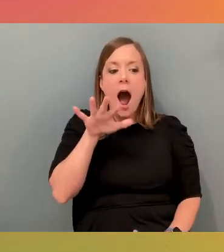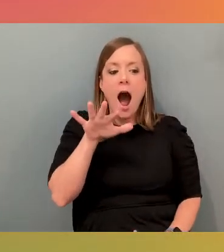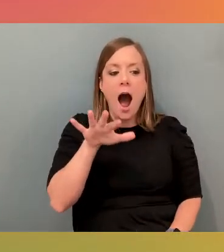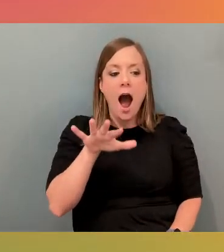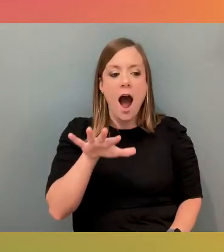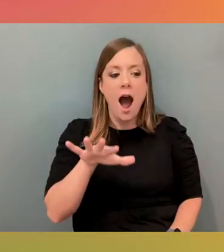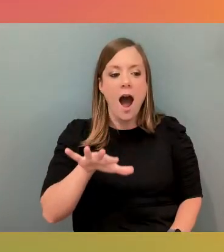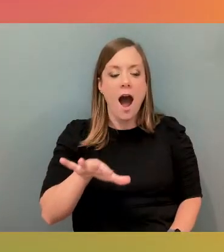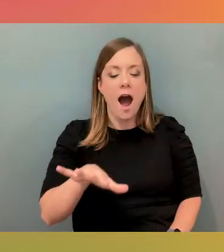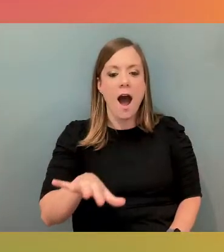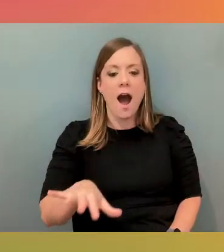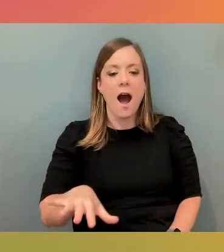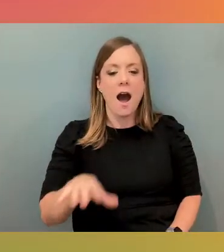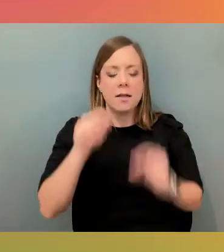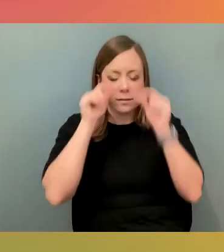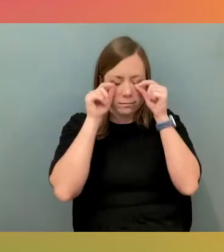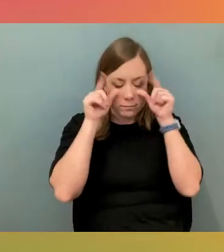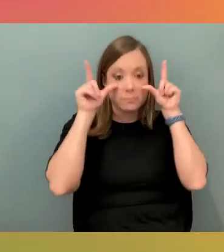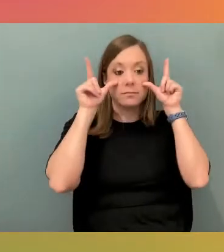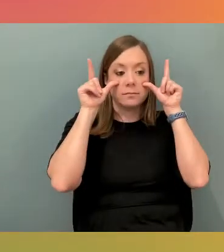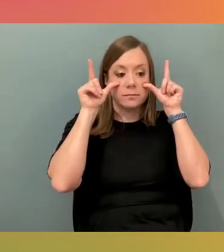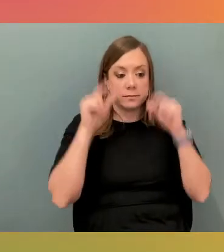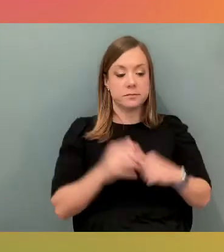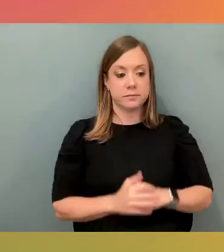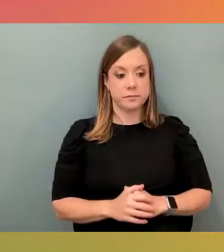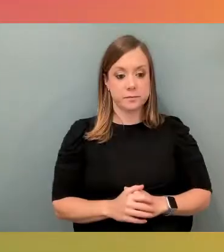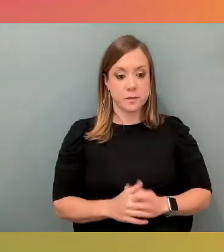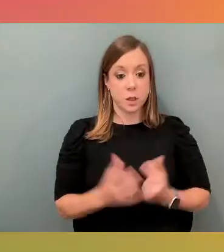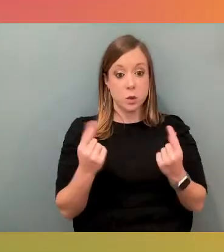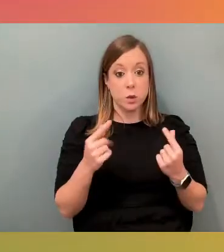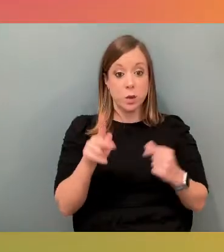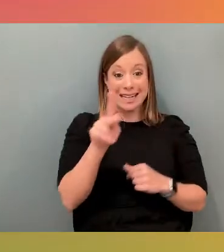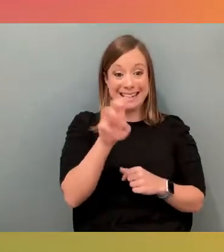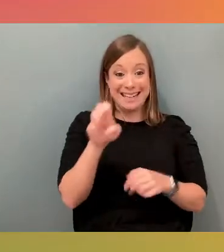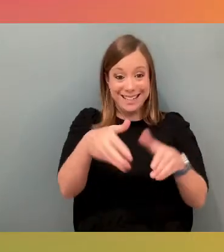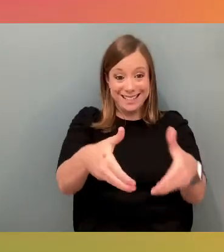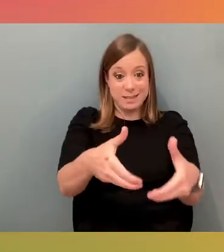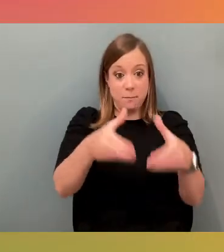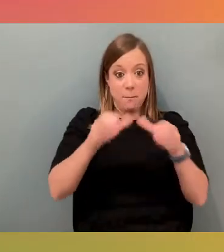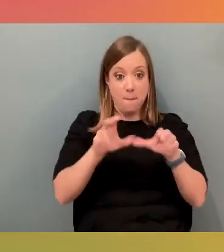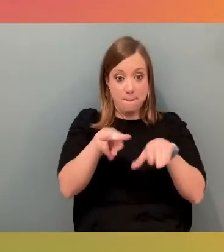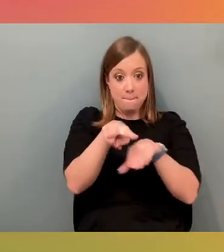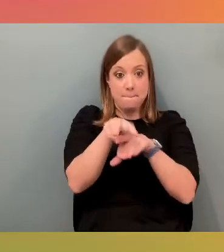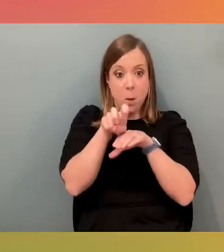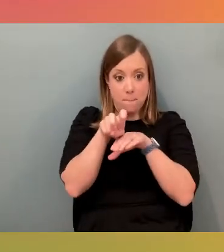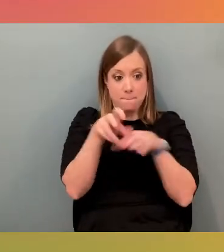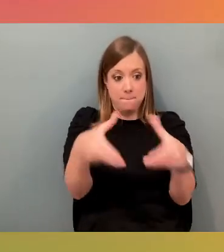And then blink your eyes open. Go ahead and pull your knees in, giving yourself a nice hug.